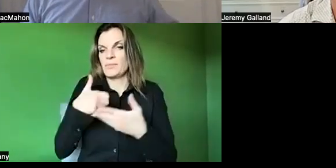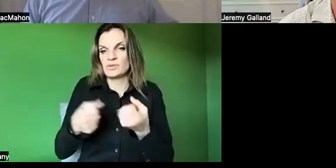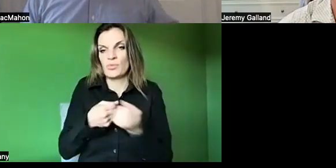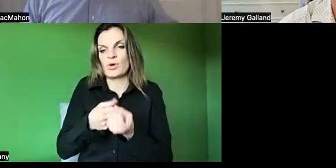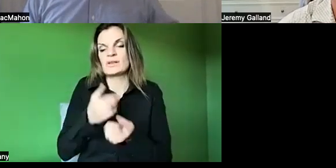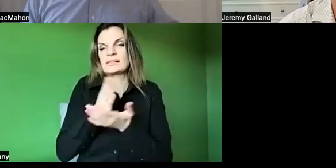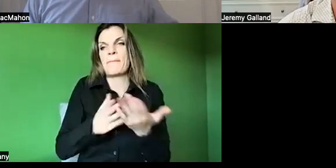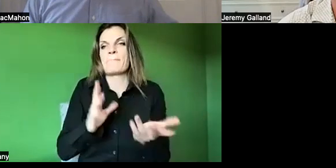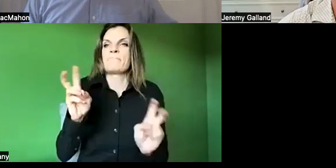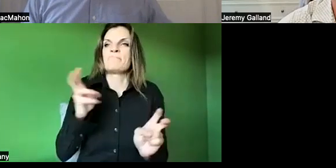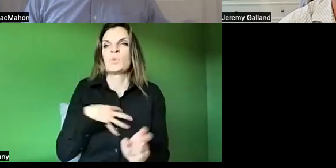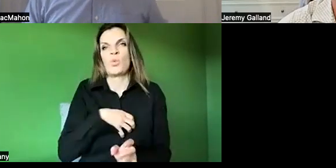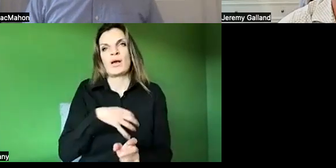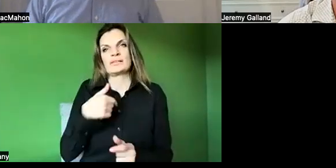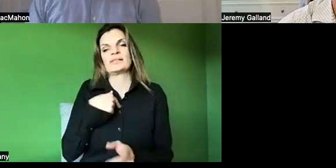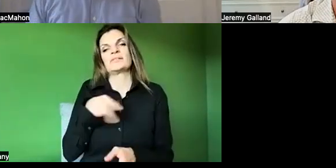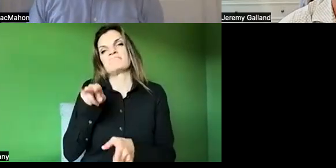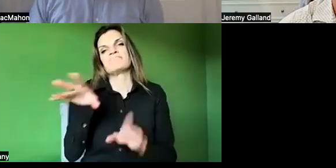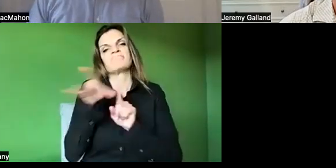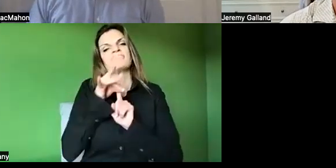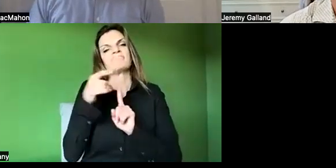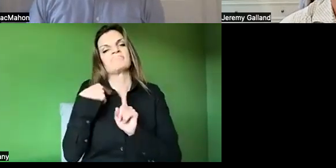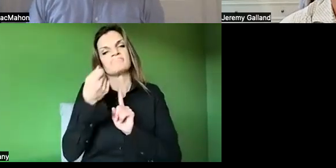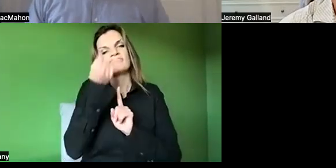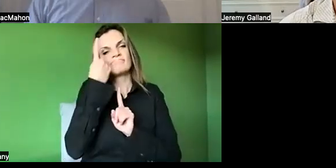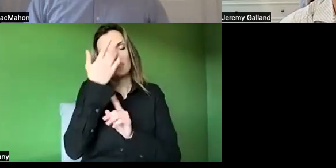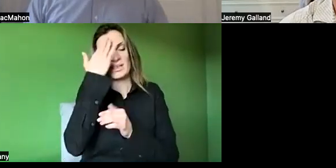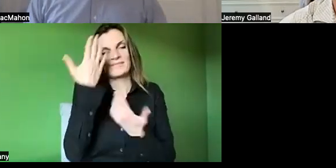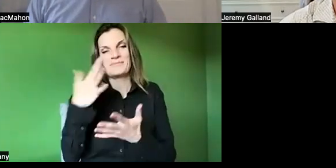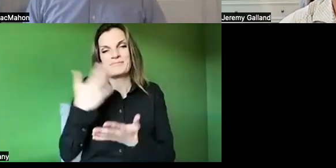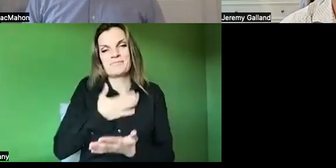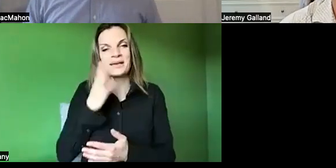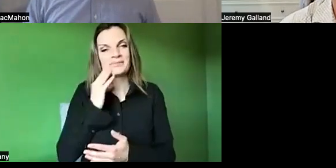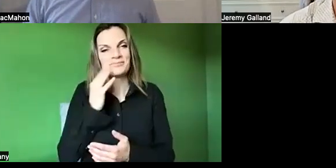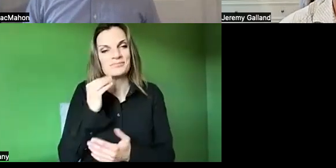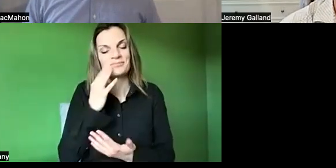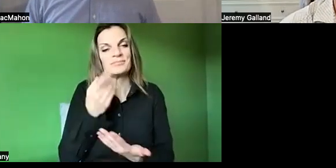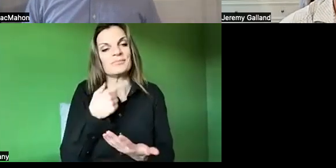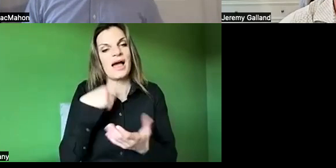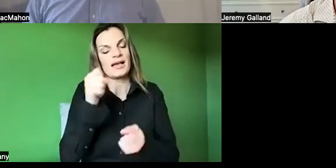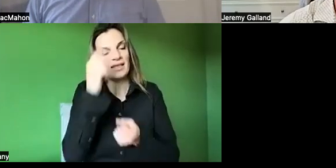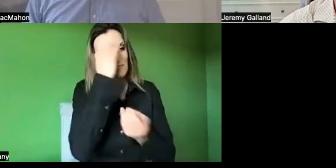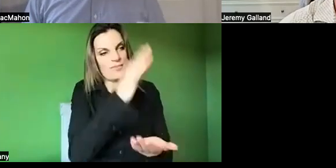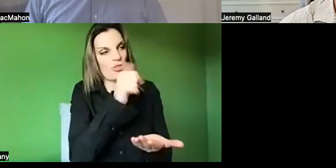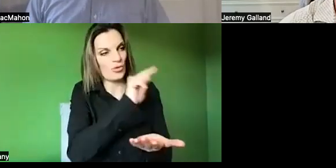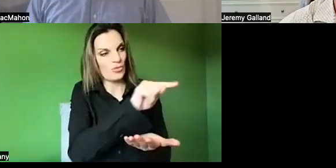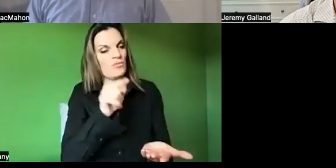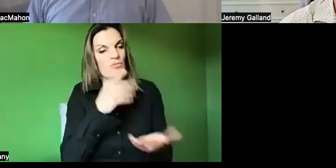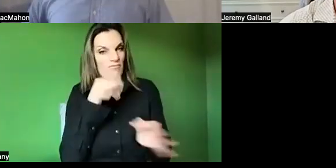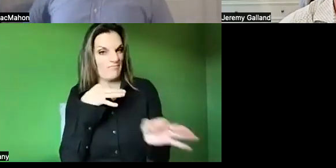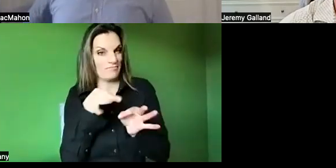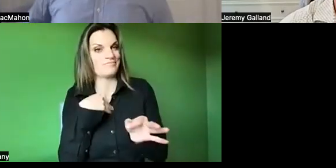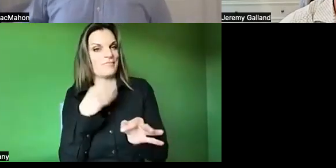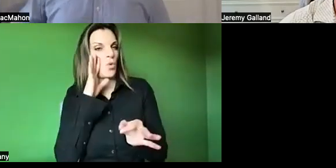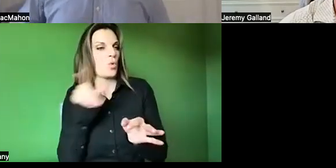nuances that I can share with other school board members. I believe without a teacher on a school board